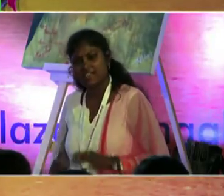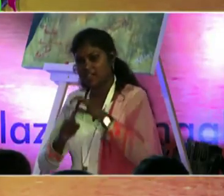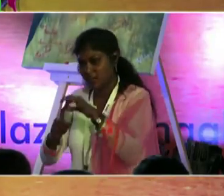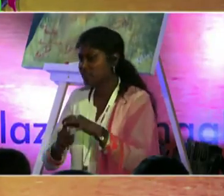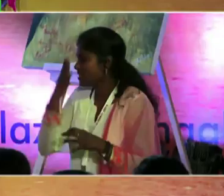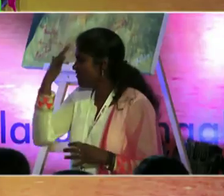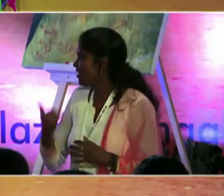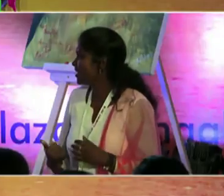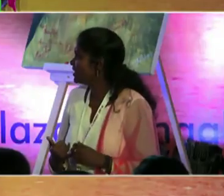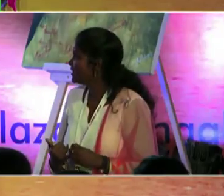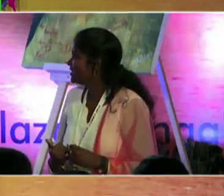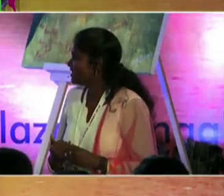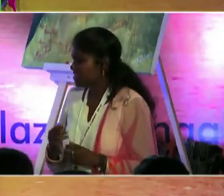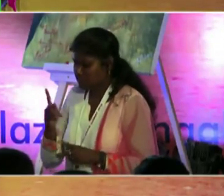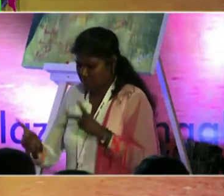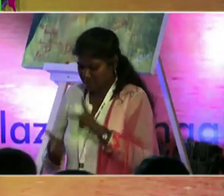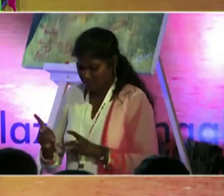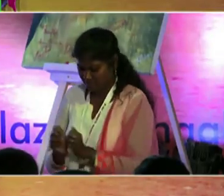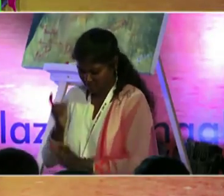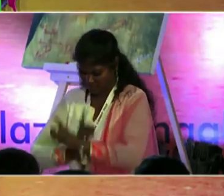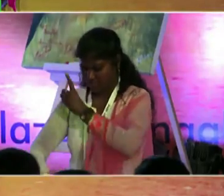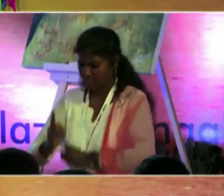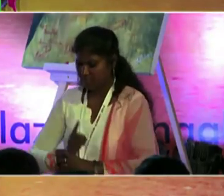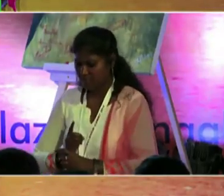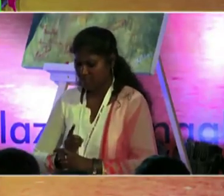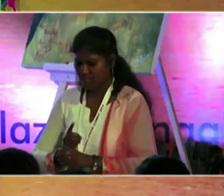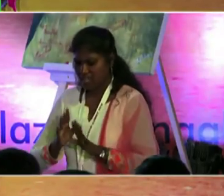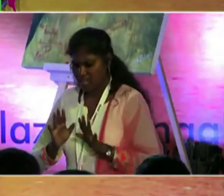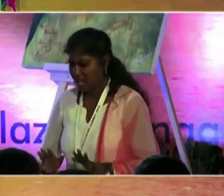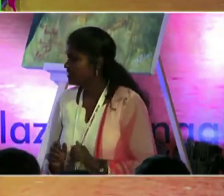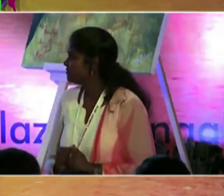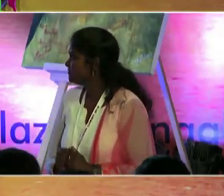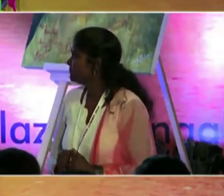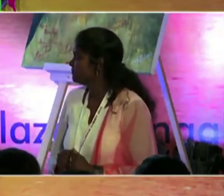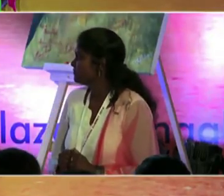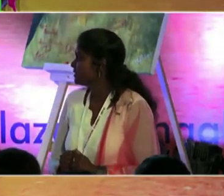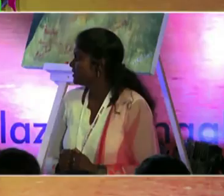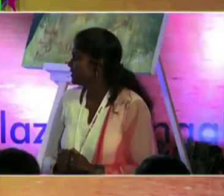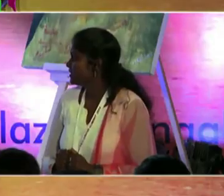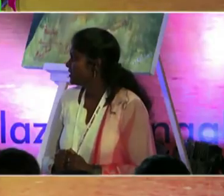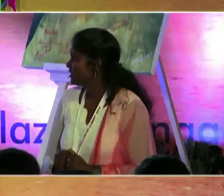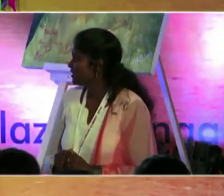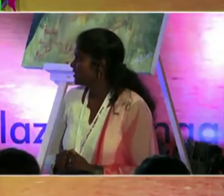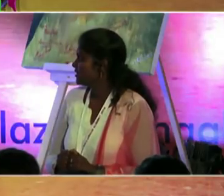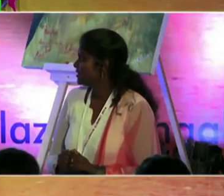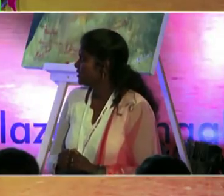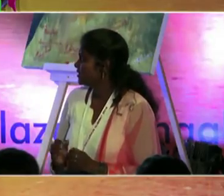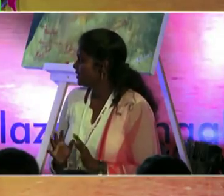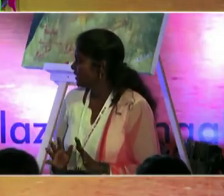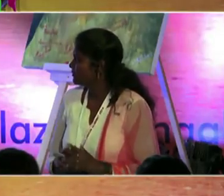why people with disability are considered as misfits,